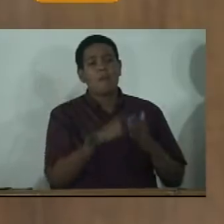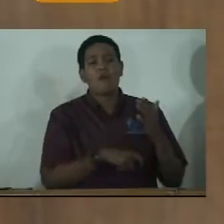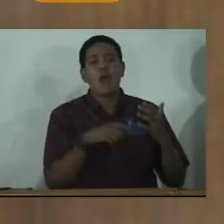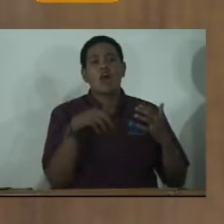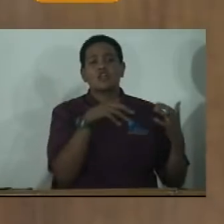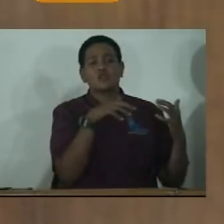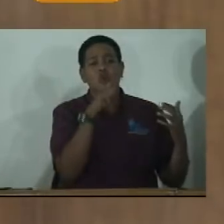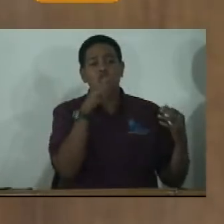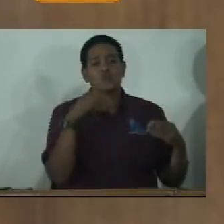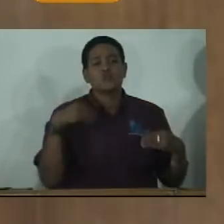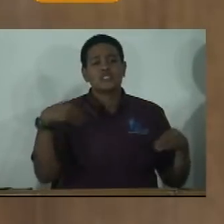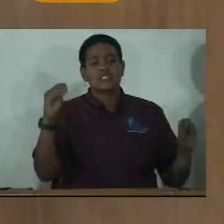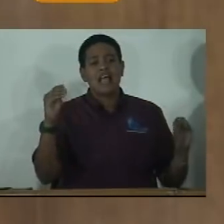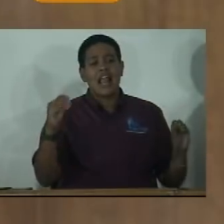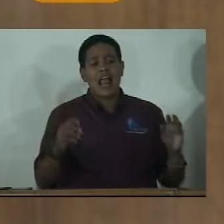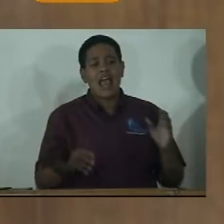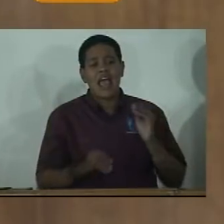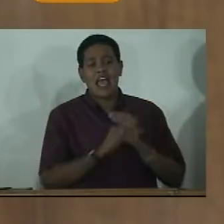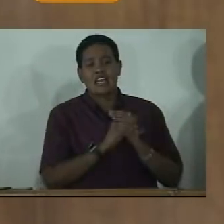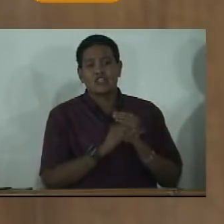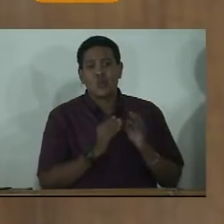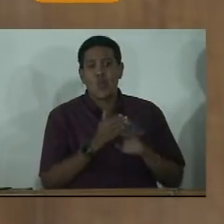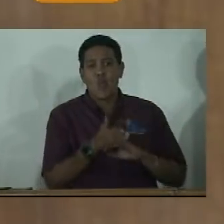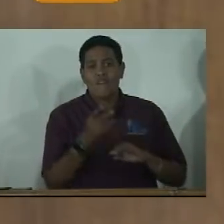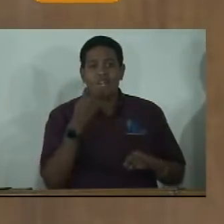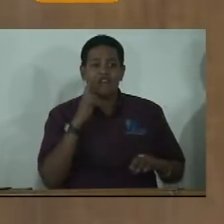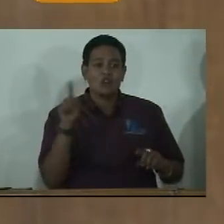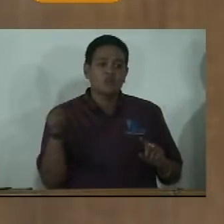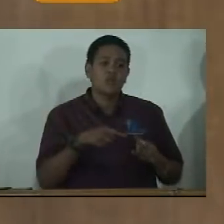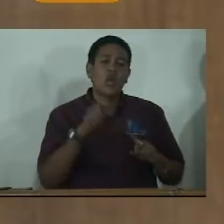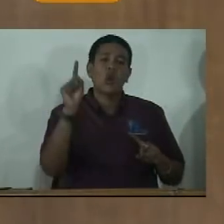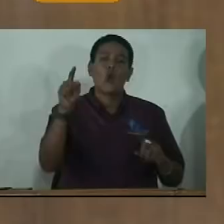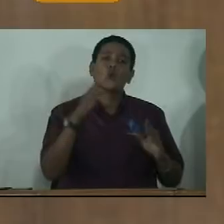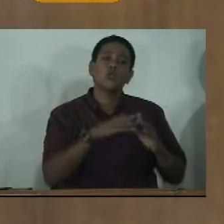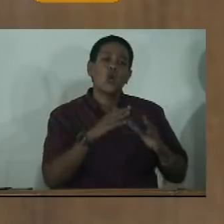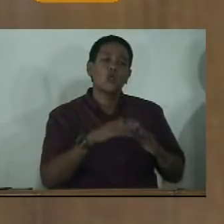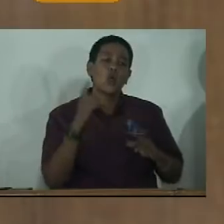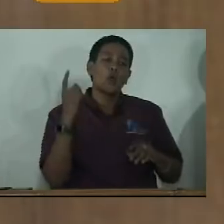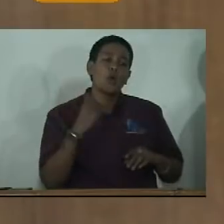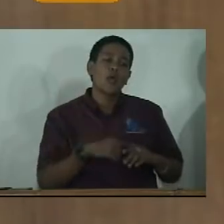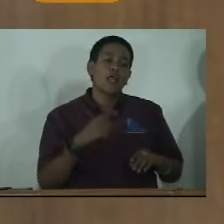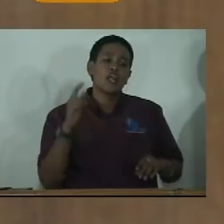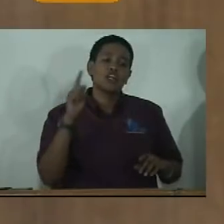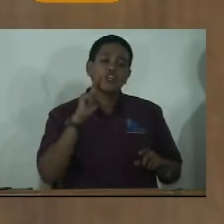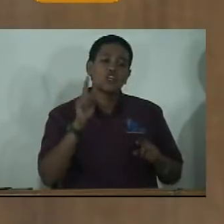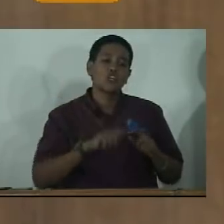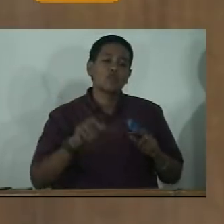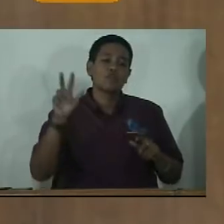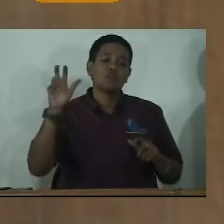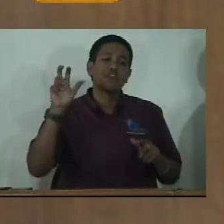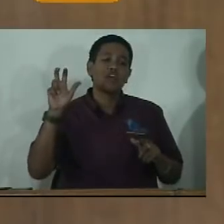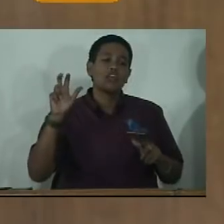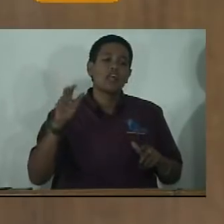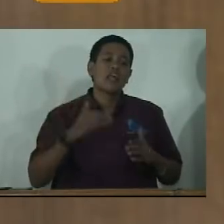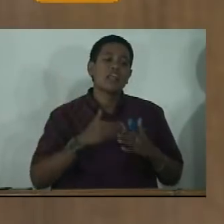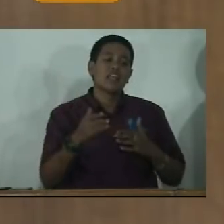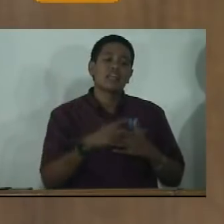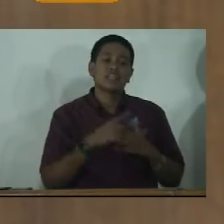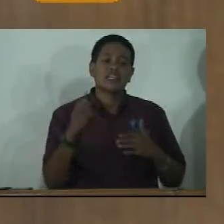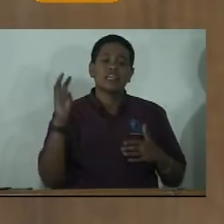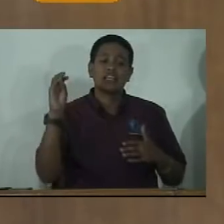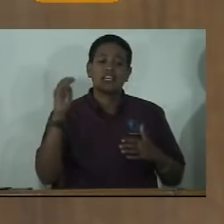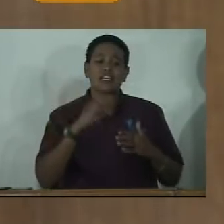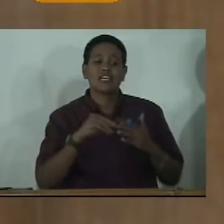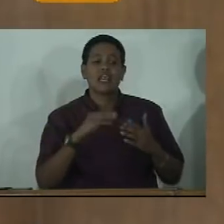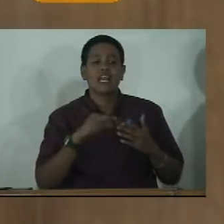sell this excess vegetable. So when you go downtown one day, tomato is $300, the next day is $60. If